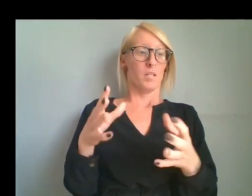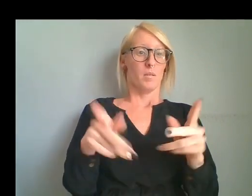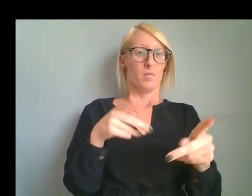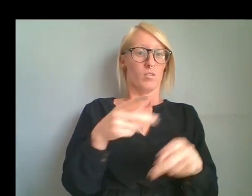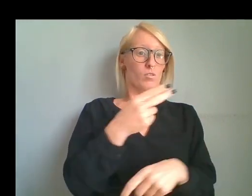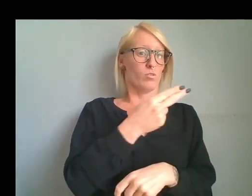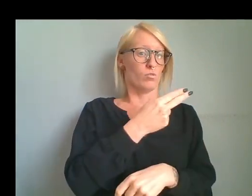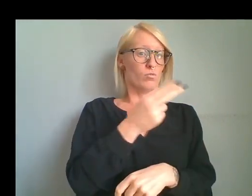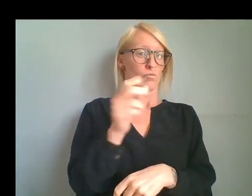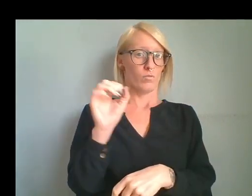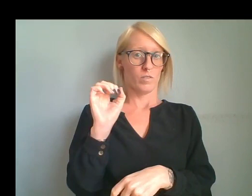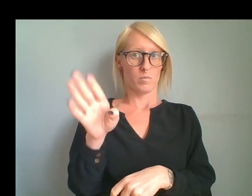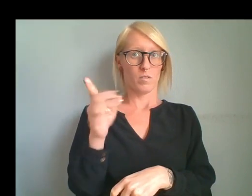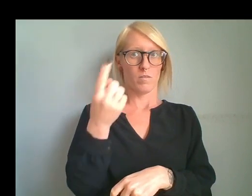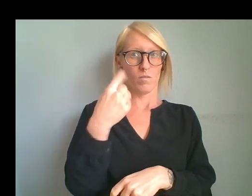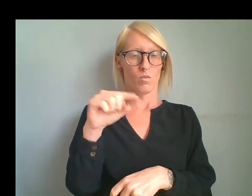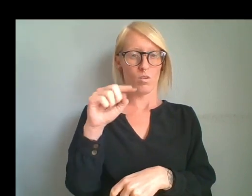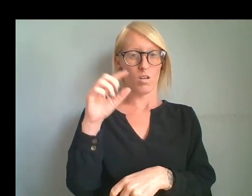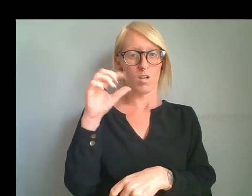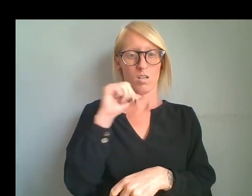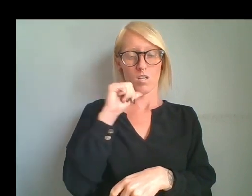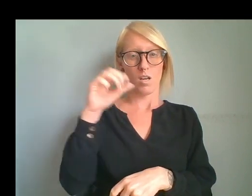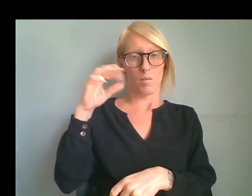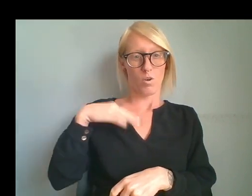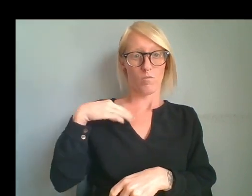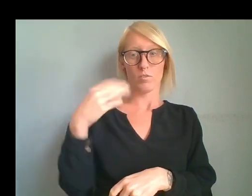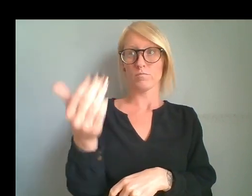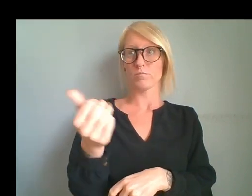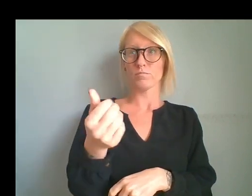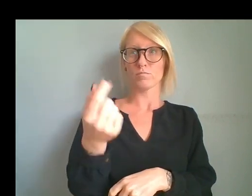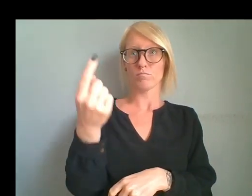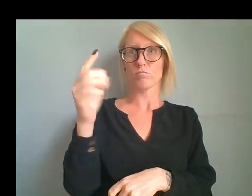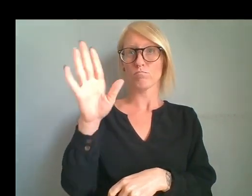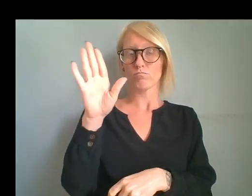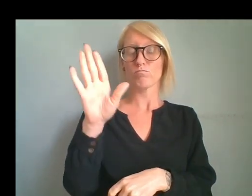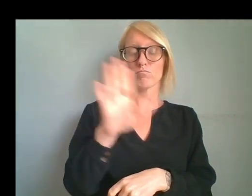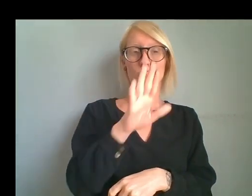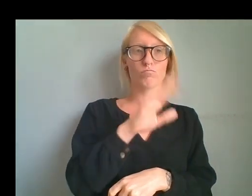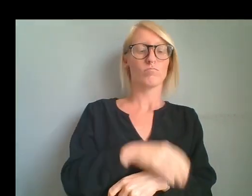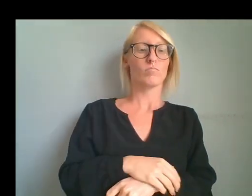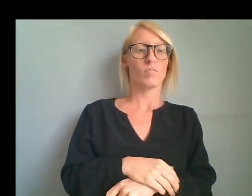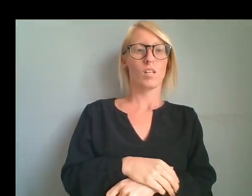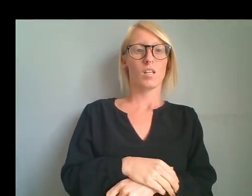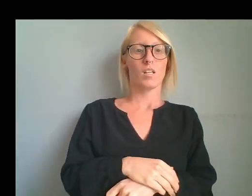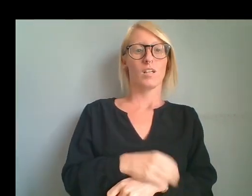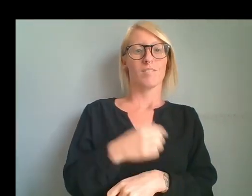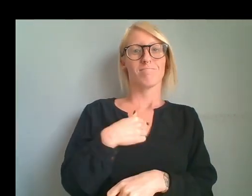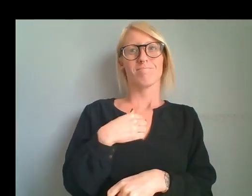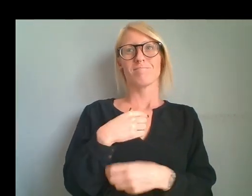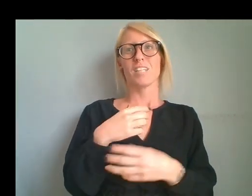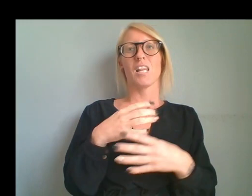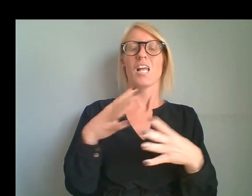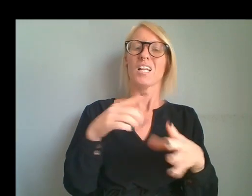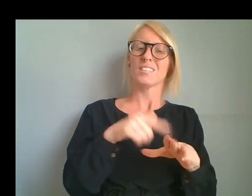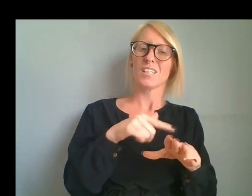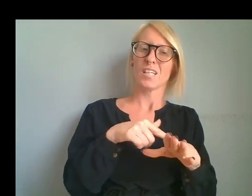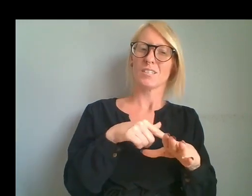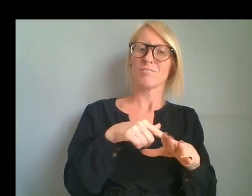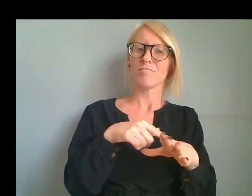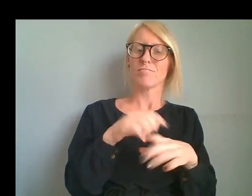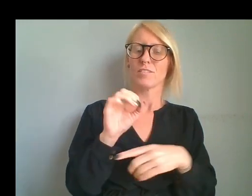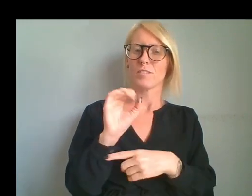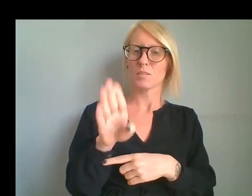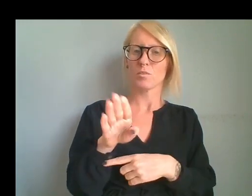nonprofit? Quite a few too. Okay. I don't spend too much time on Facebook, but as you know, Facebook, social